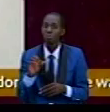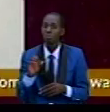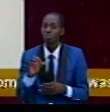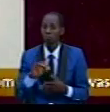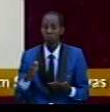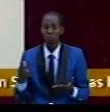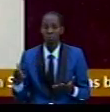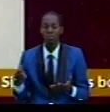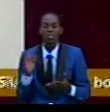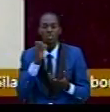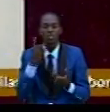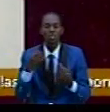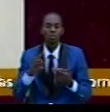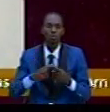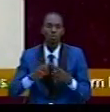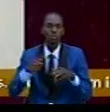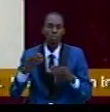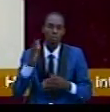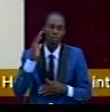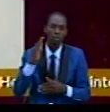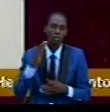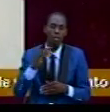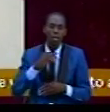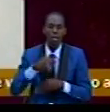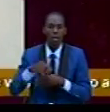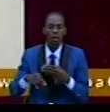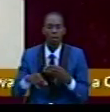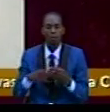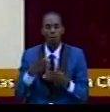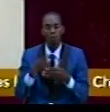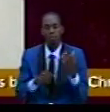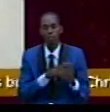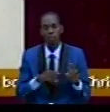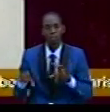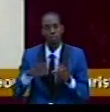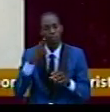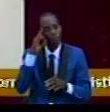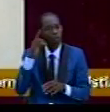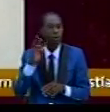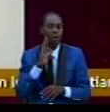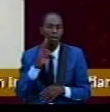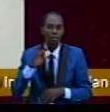testify about the goodness of the Lord for what he did for my child at the last global.